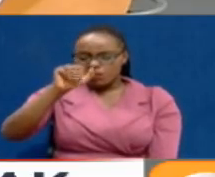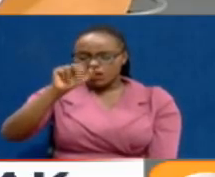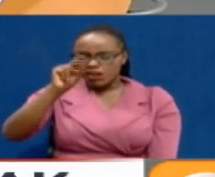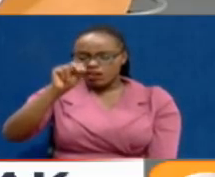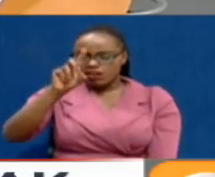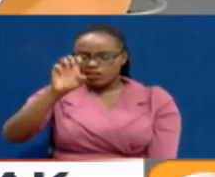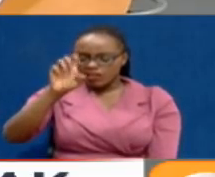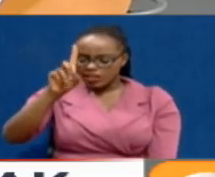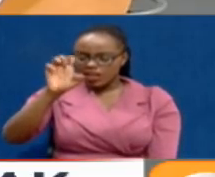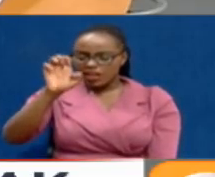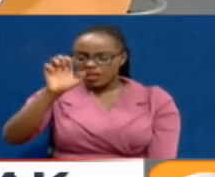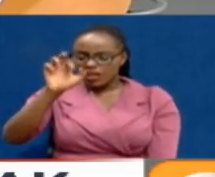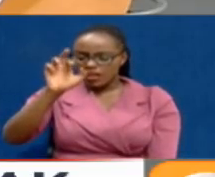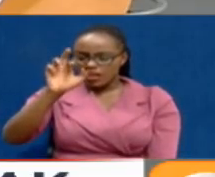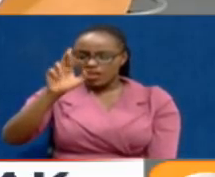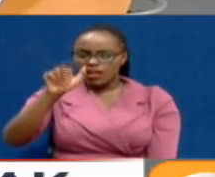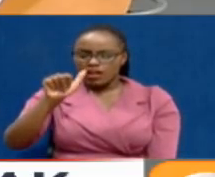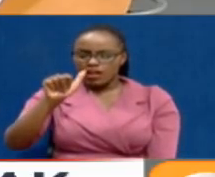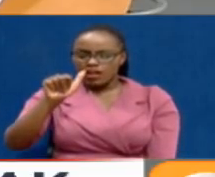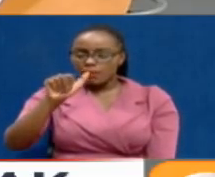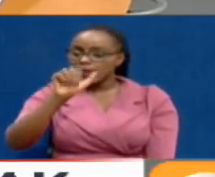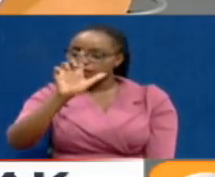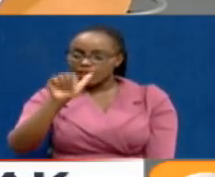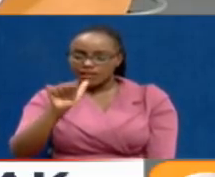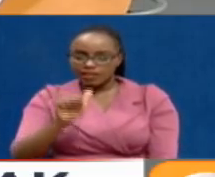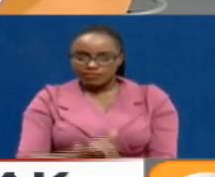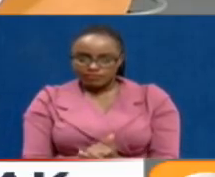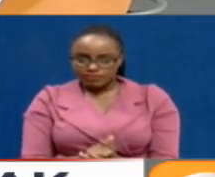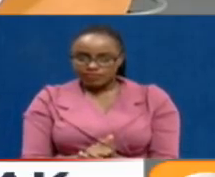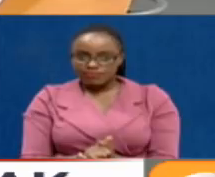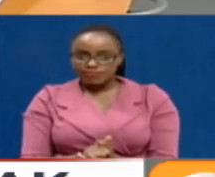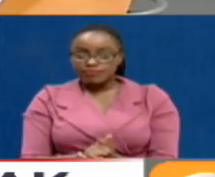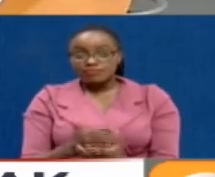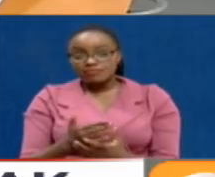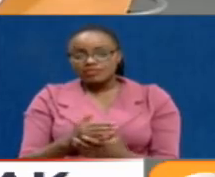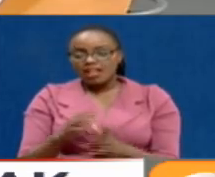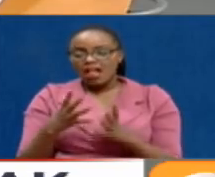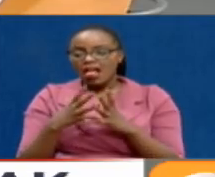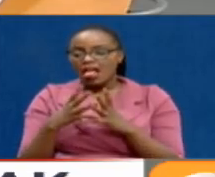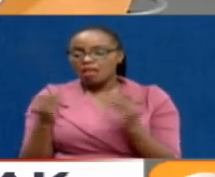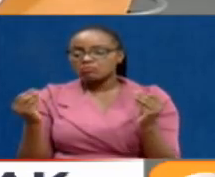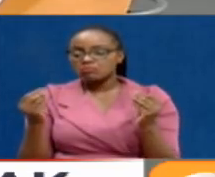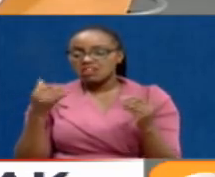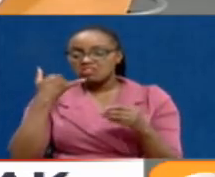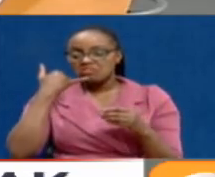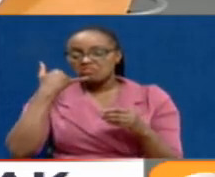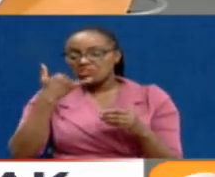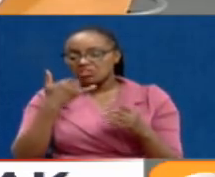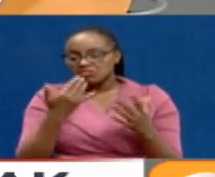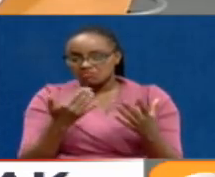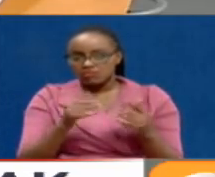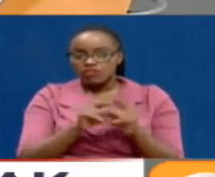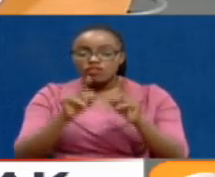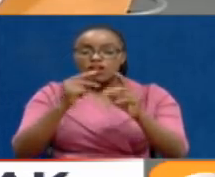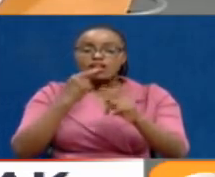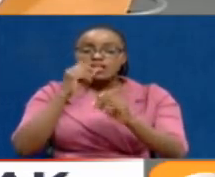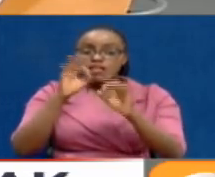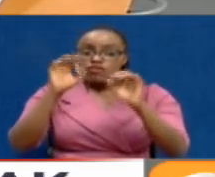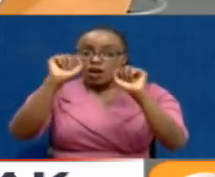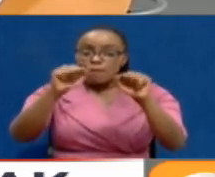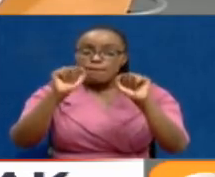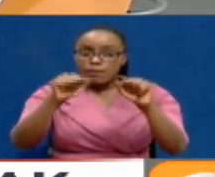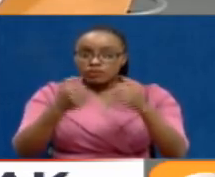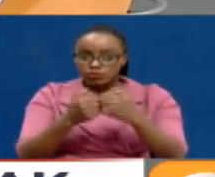Good evening, sir. All right. That's we seem to have lost him there. We're talking about the issue of whether you can